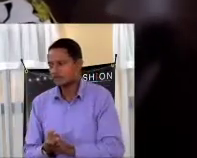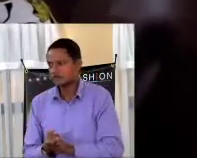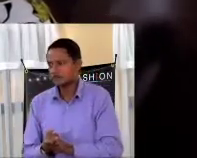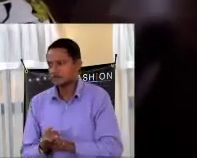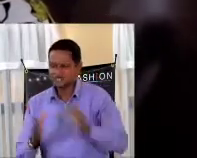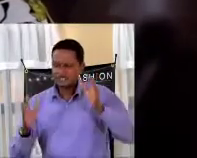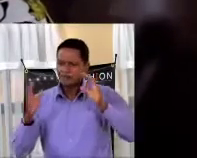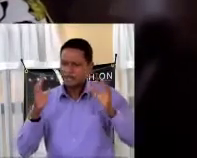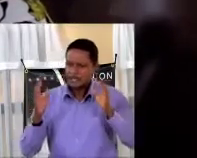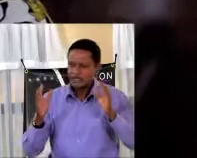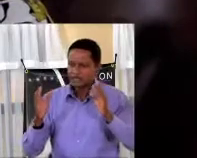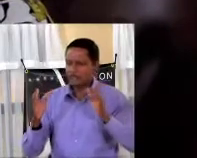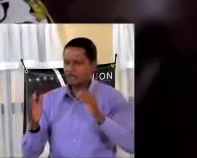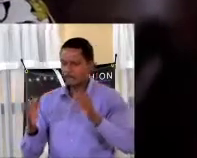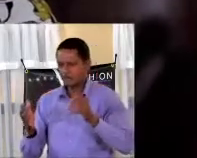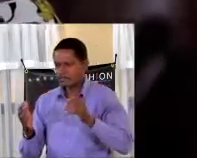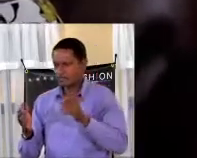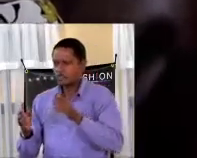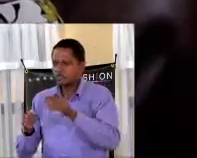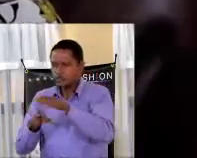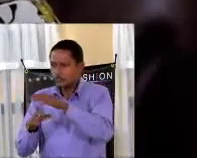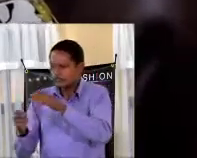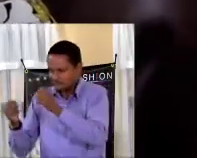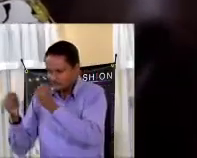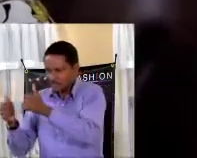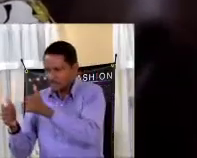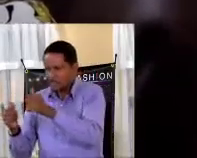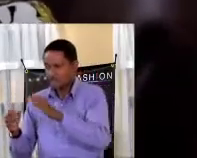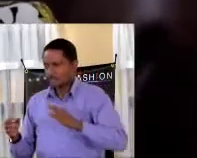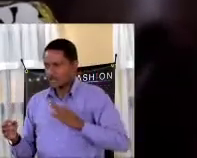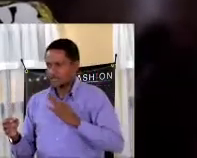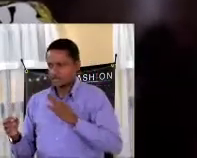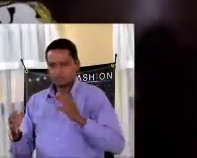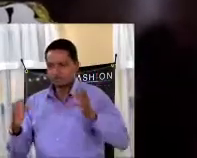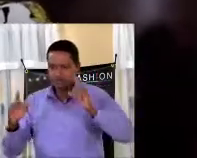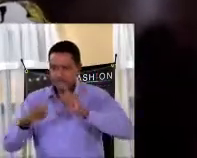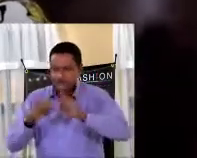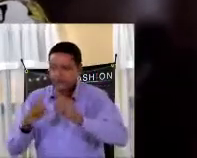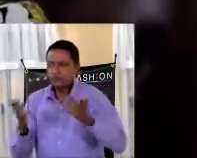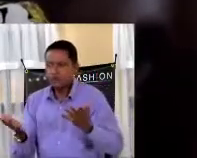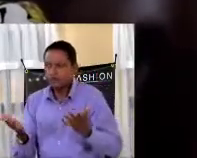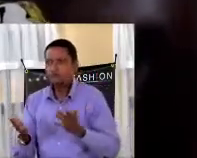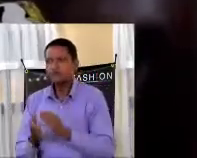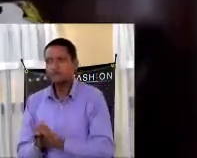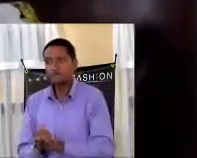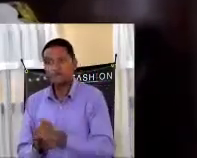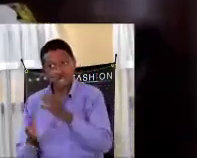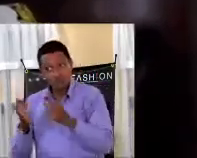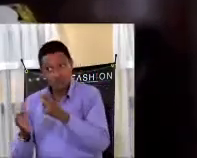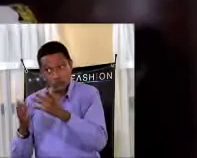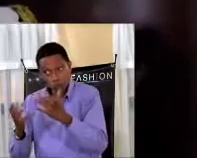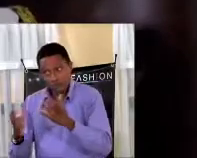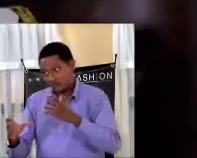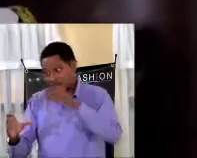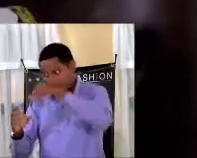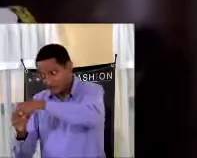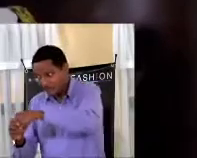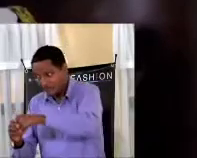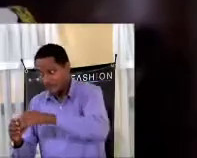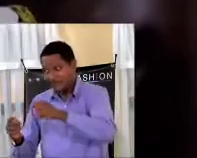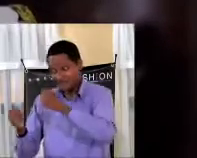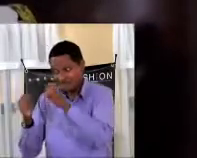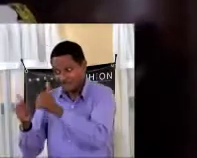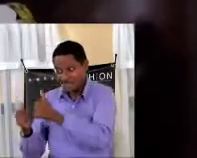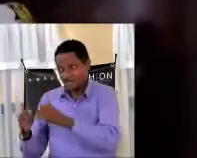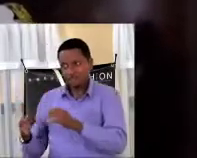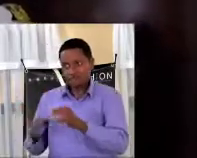do want to go into the fast fashion side of it, I mean, you are, of course, welcome to, but